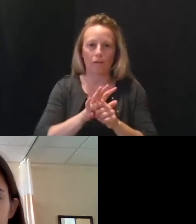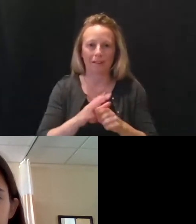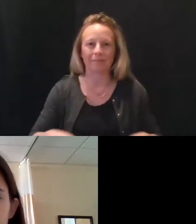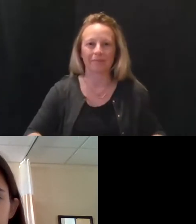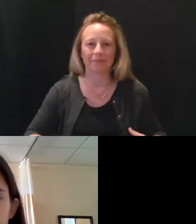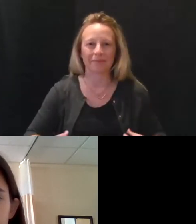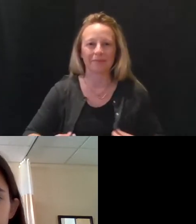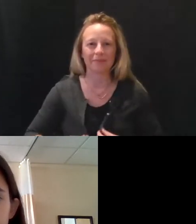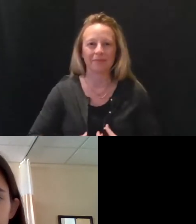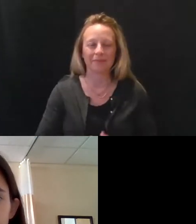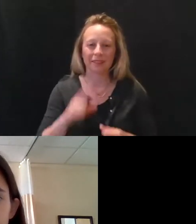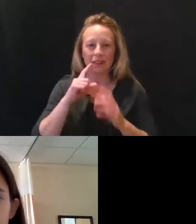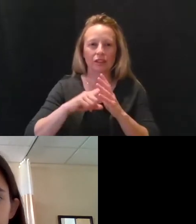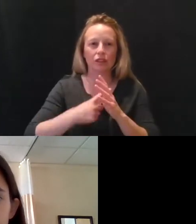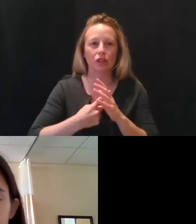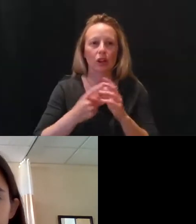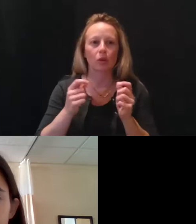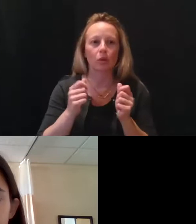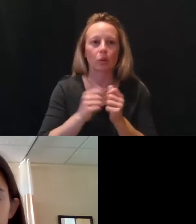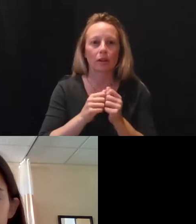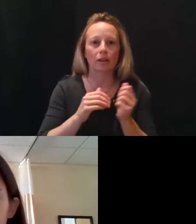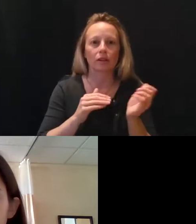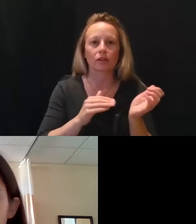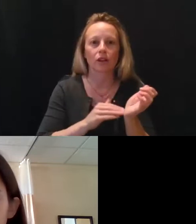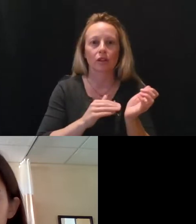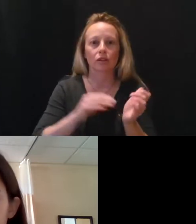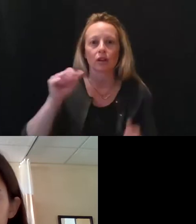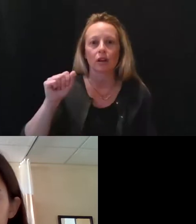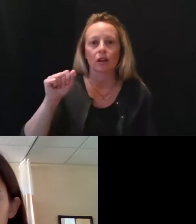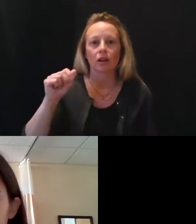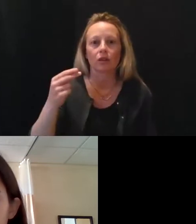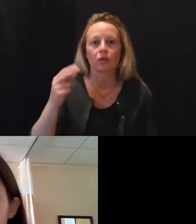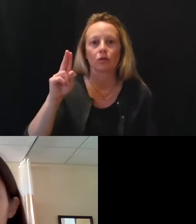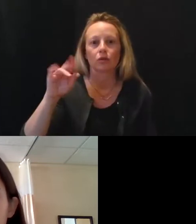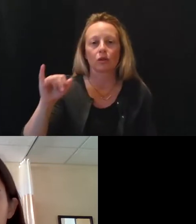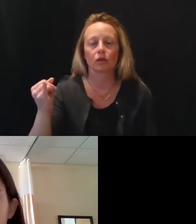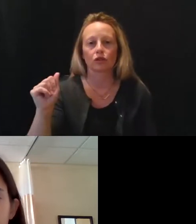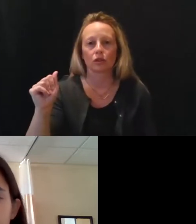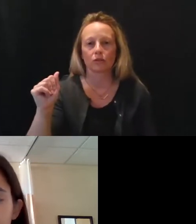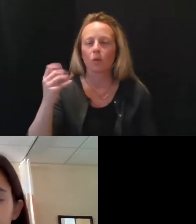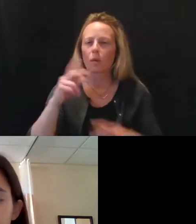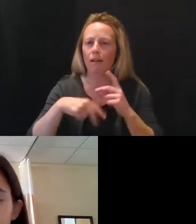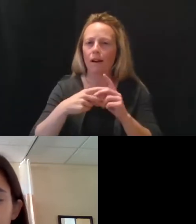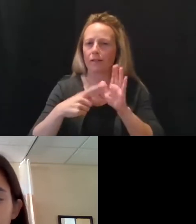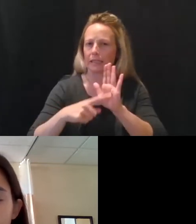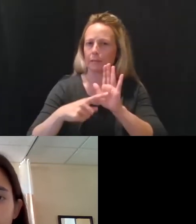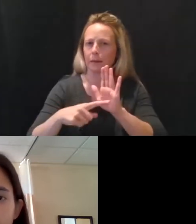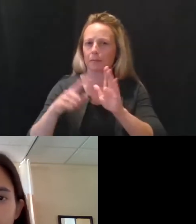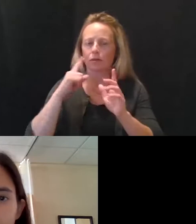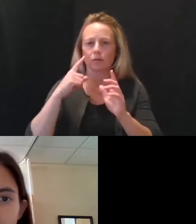with Dr. Ahuja. What types of symptoms are children experiencing related to